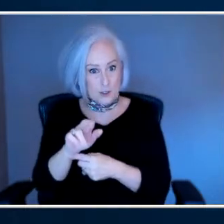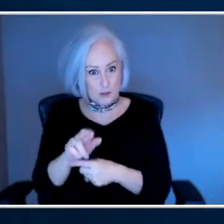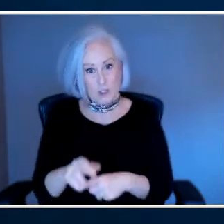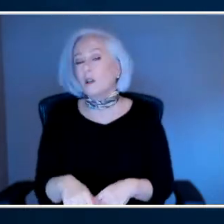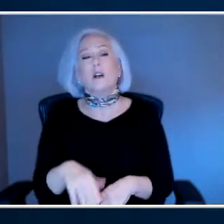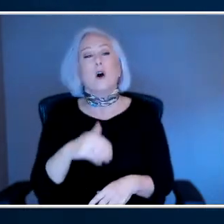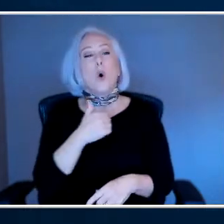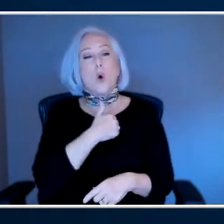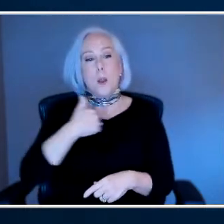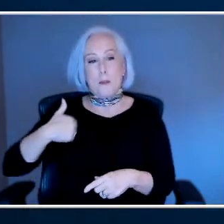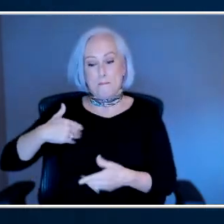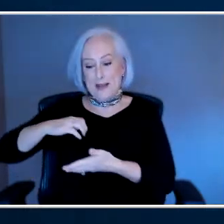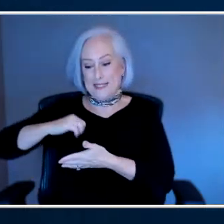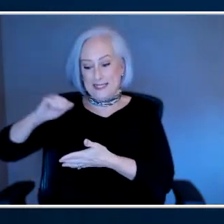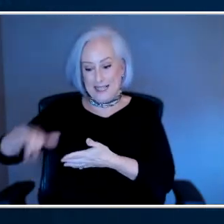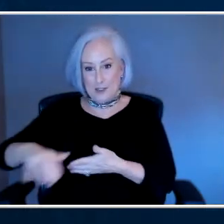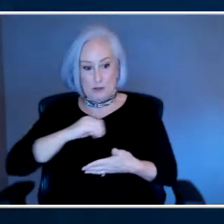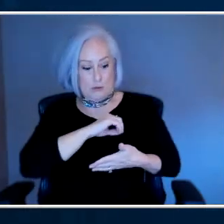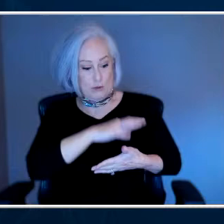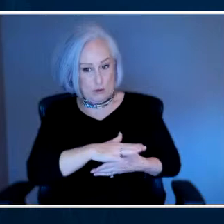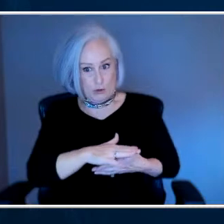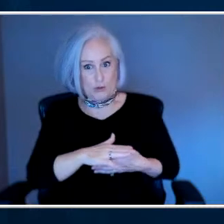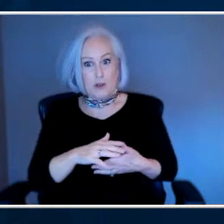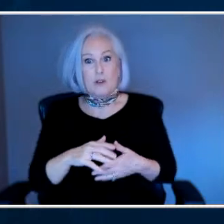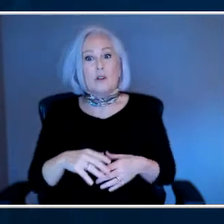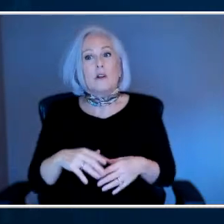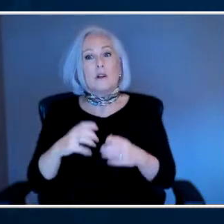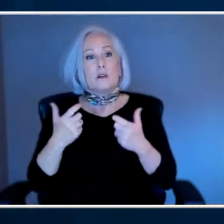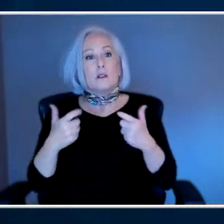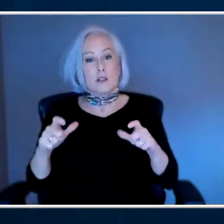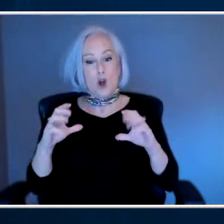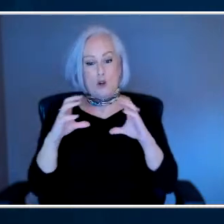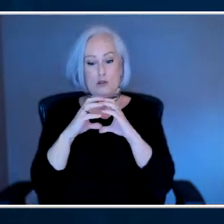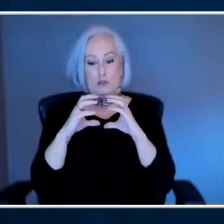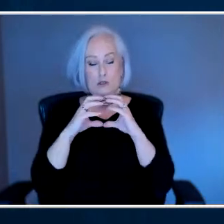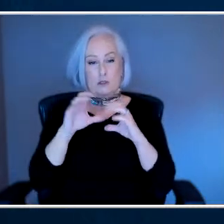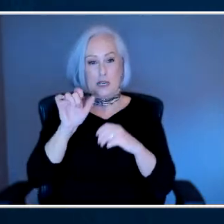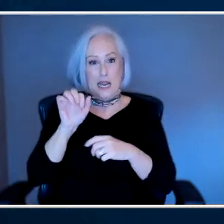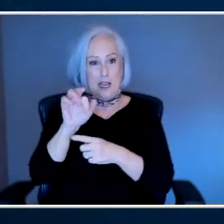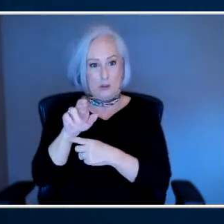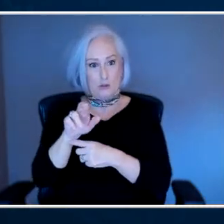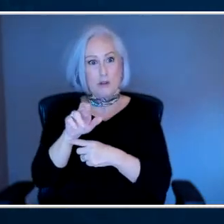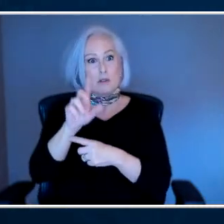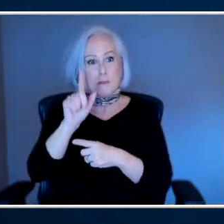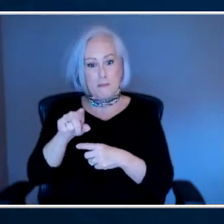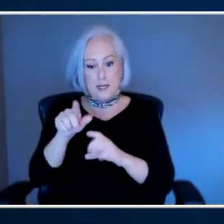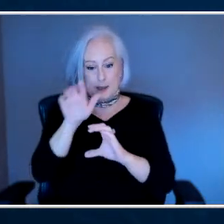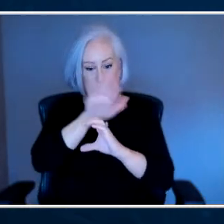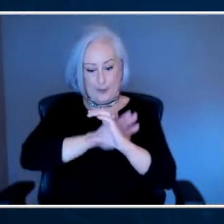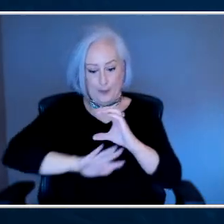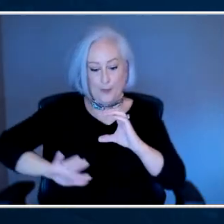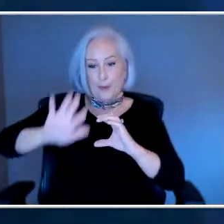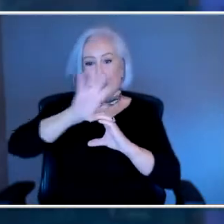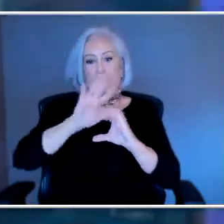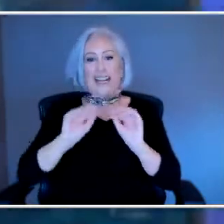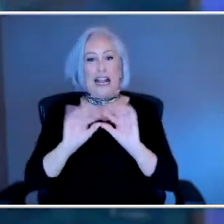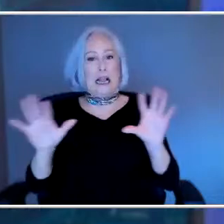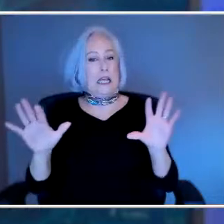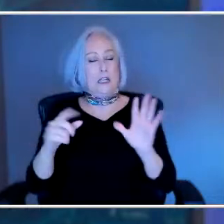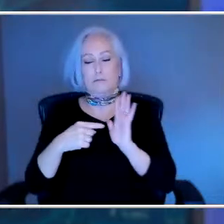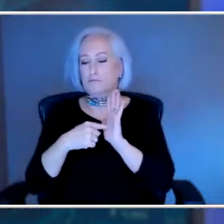clear margins. So the technical aspect of mastectomy is very important as well. She also had a sentinel lymph